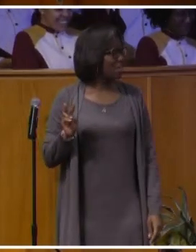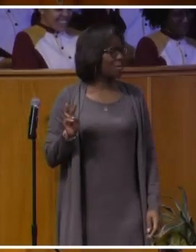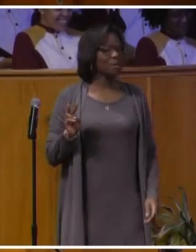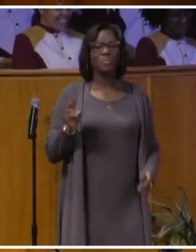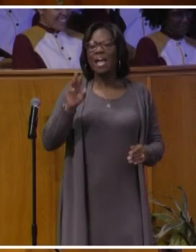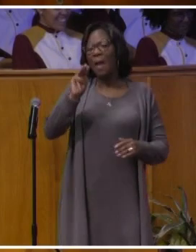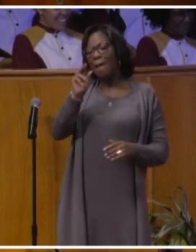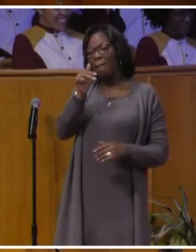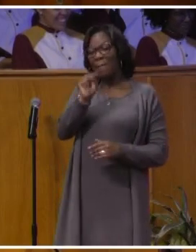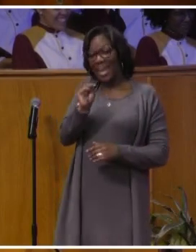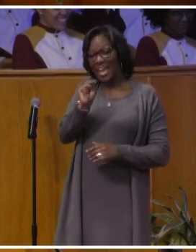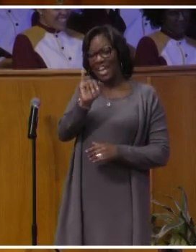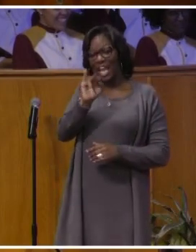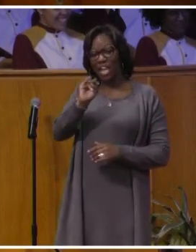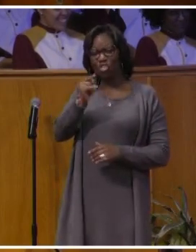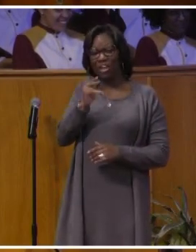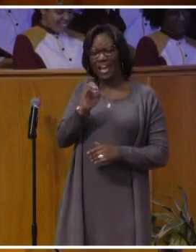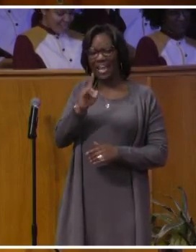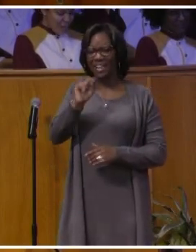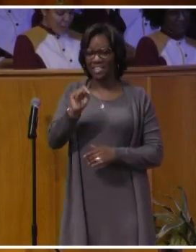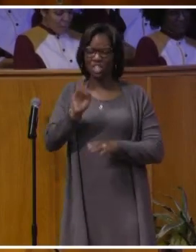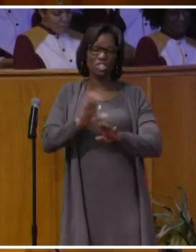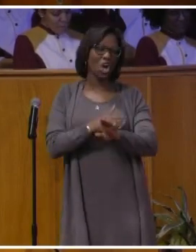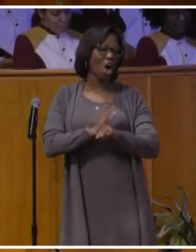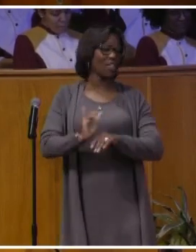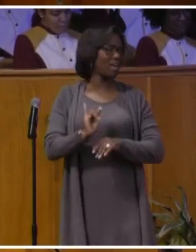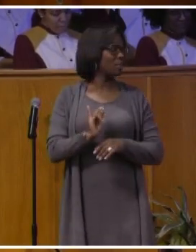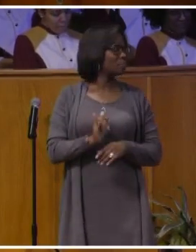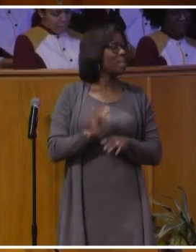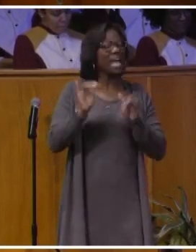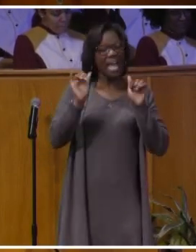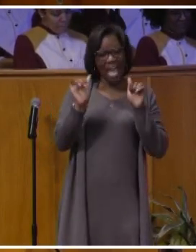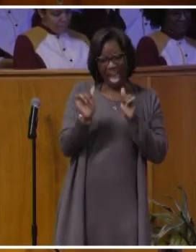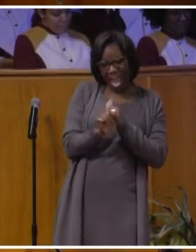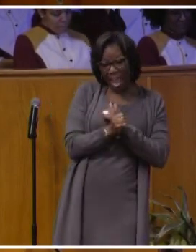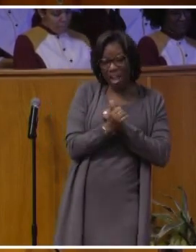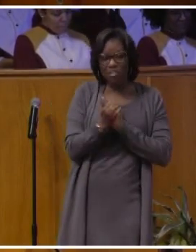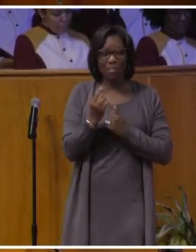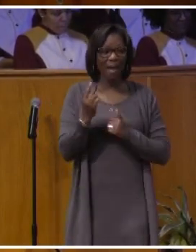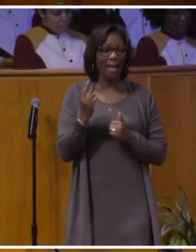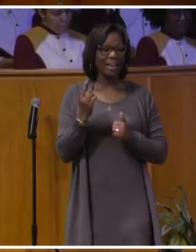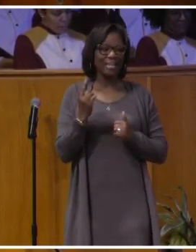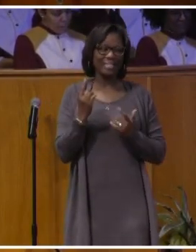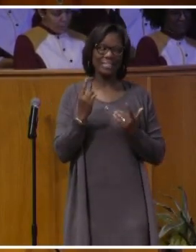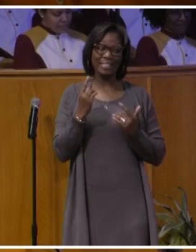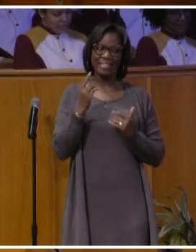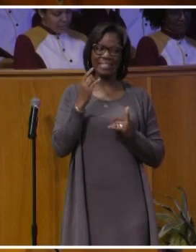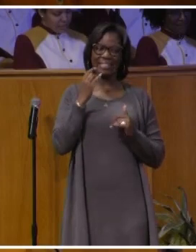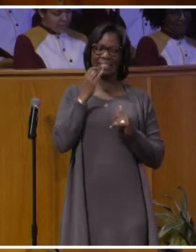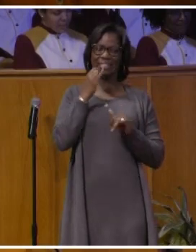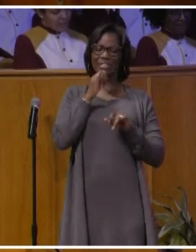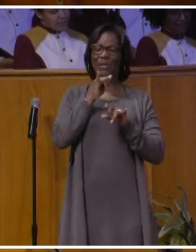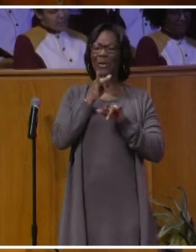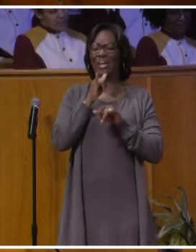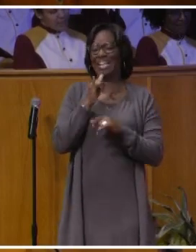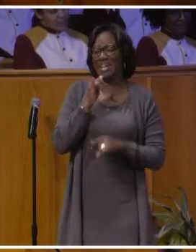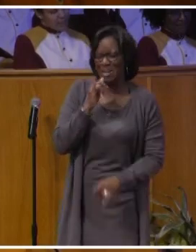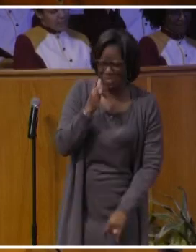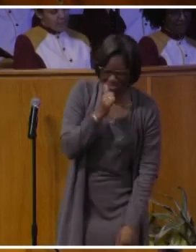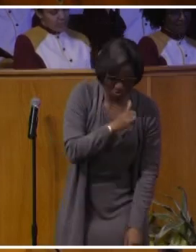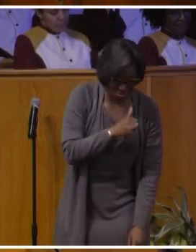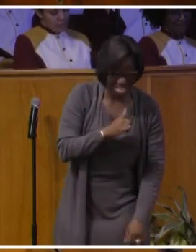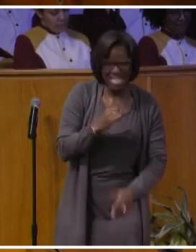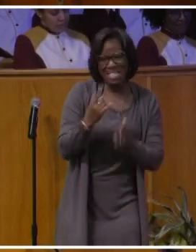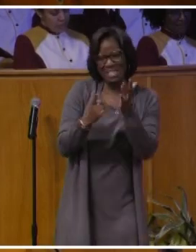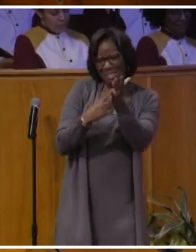Ingredient lifted up a song and went a little something like this. Everybody plays the fool